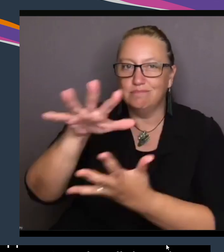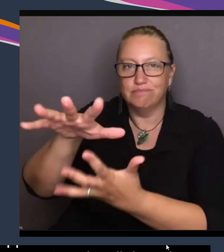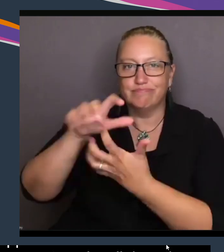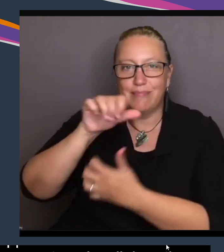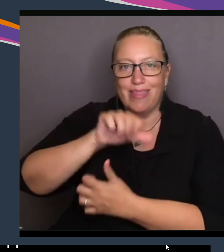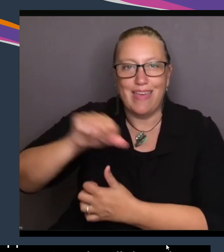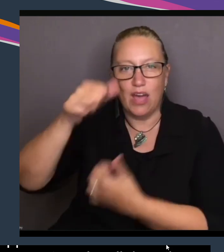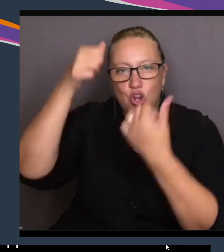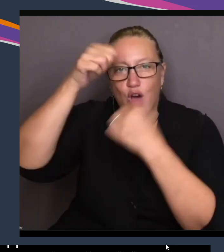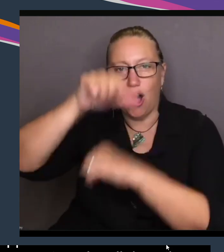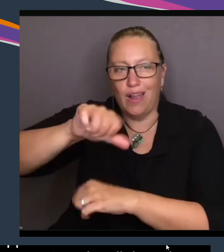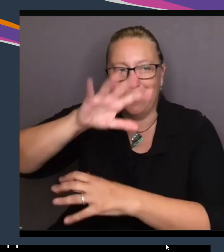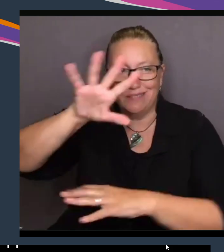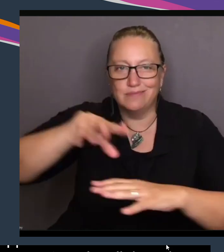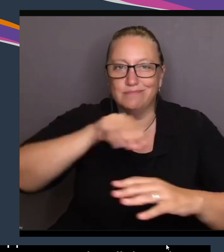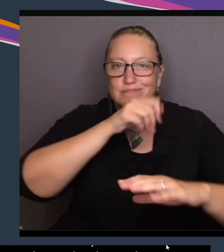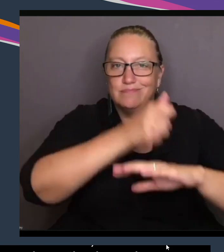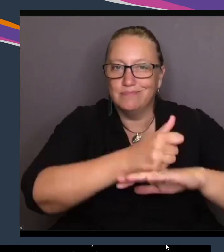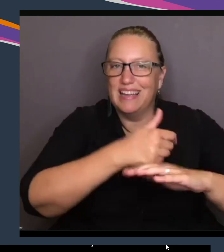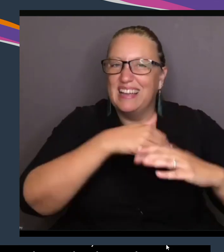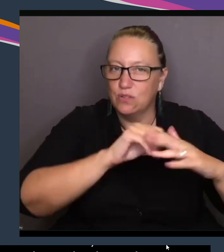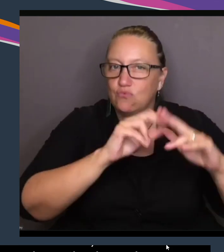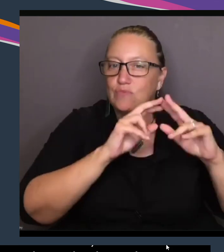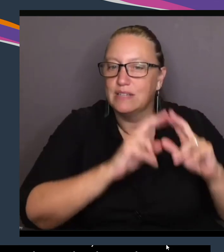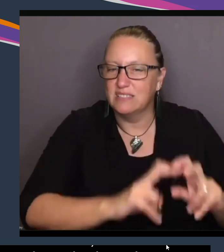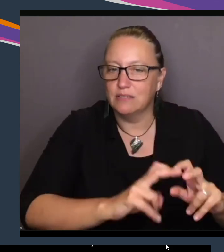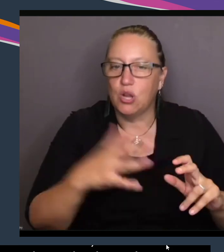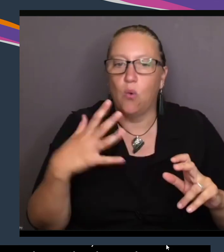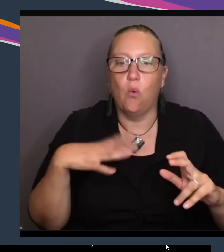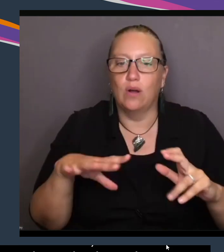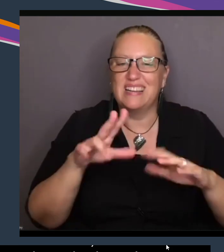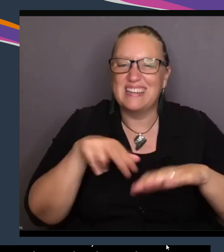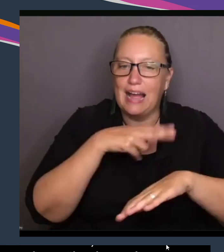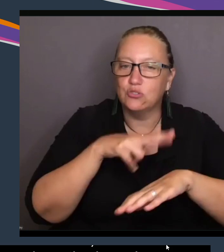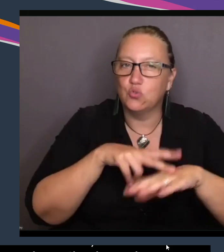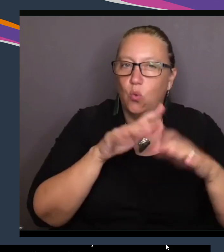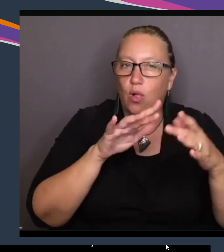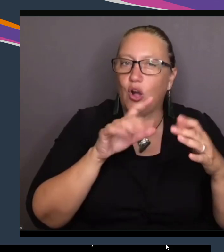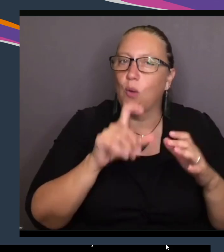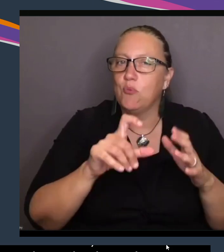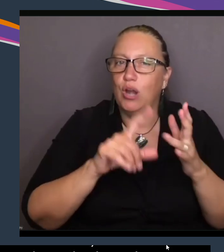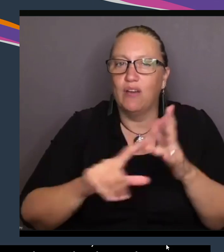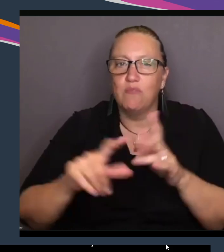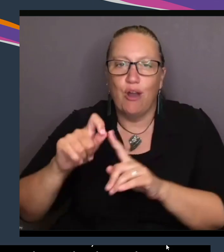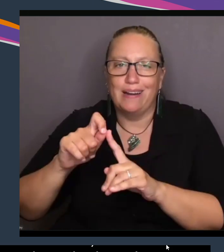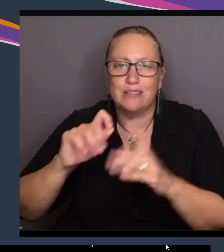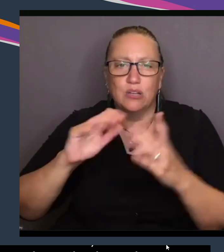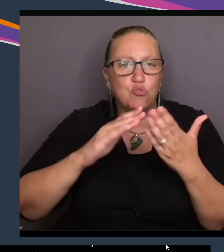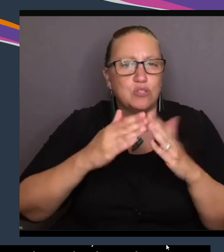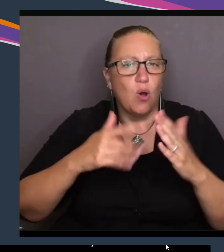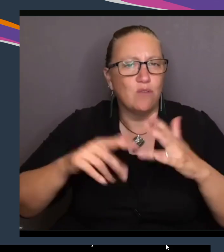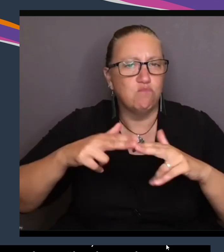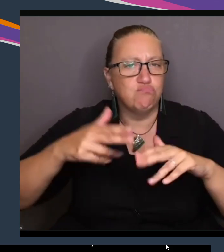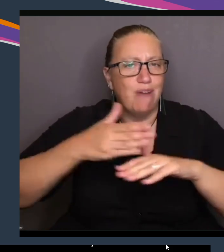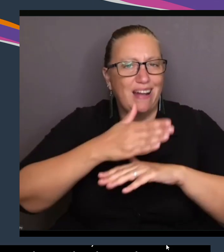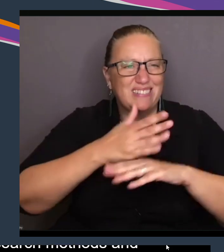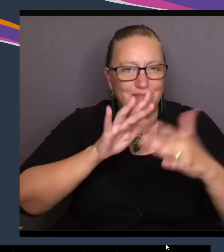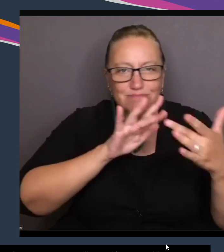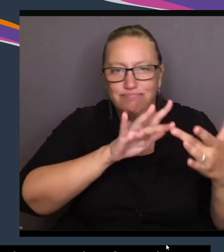practice connecting with peer researchers, disability leaders, sector experts who share their commitment to driving